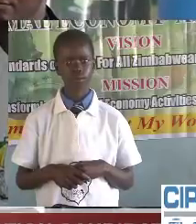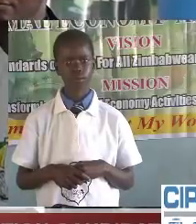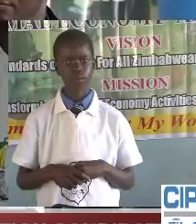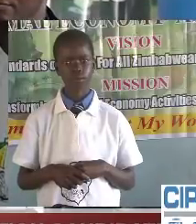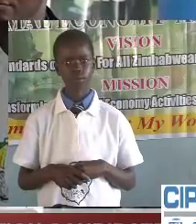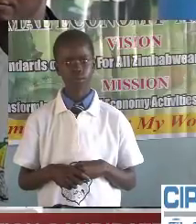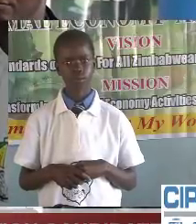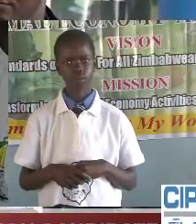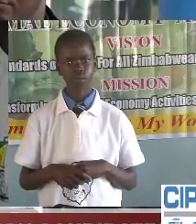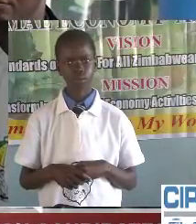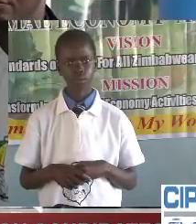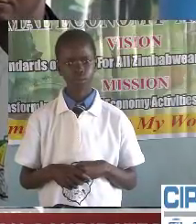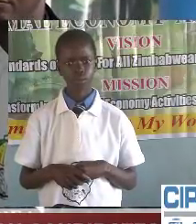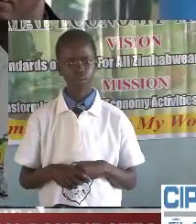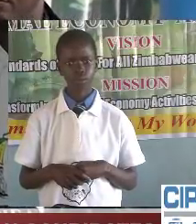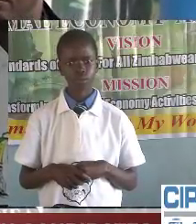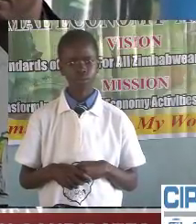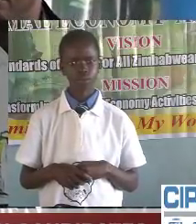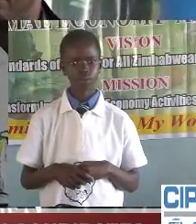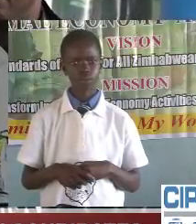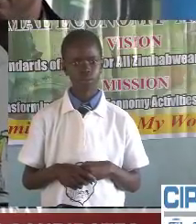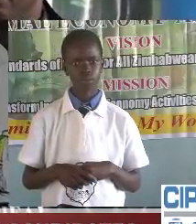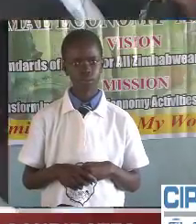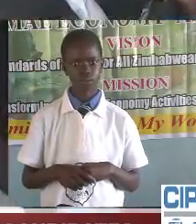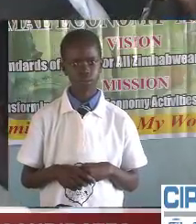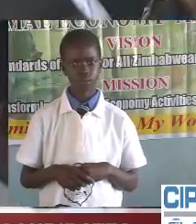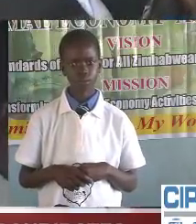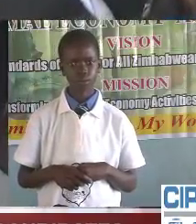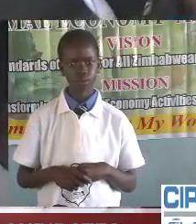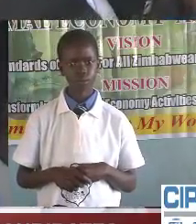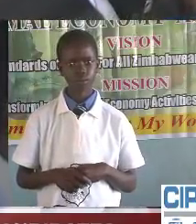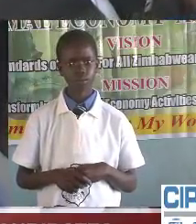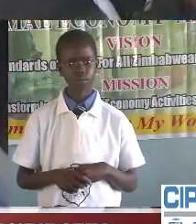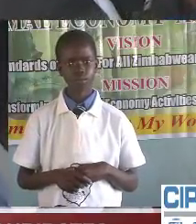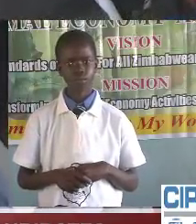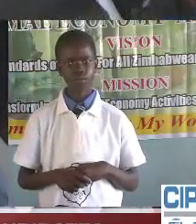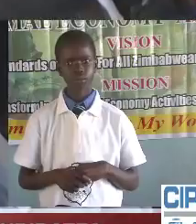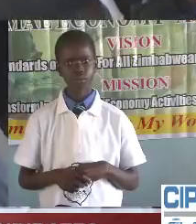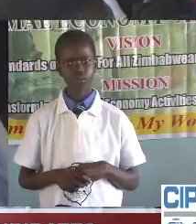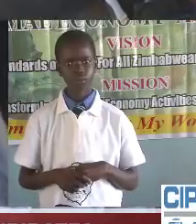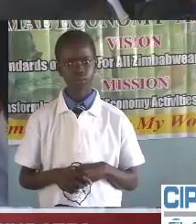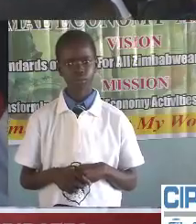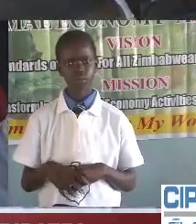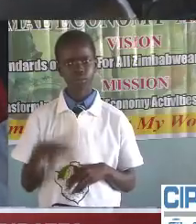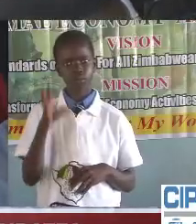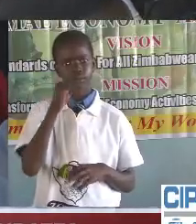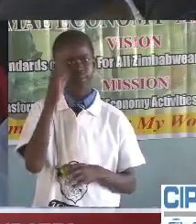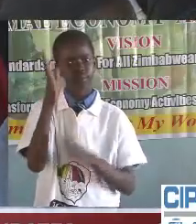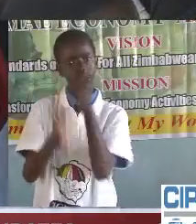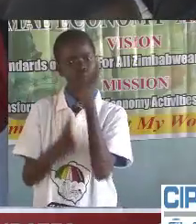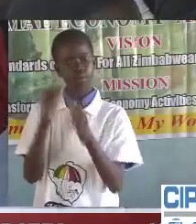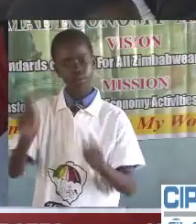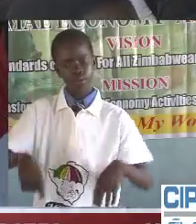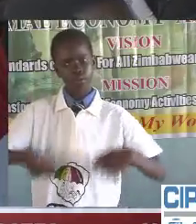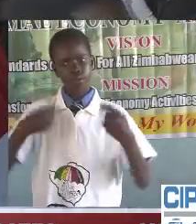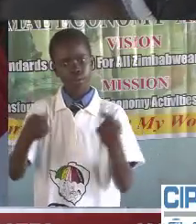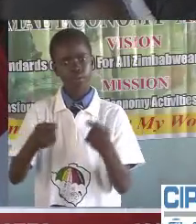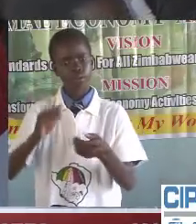with government to develop positive policies for the informal sector. SLY yakaumba